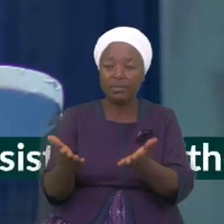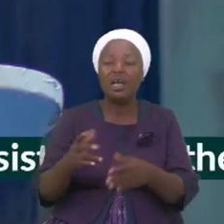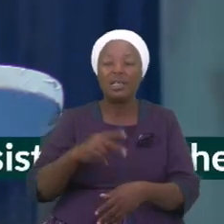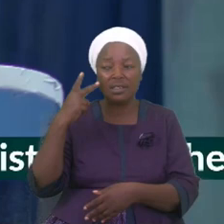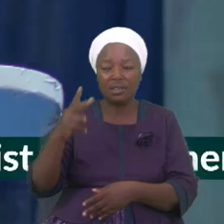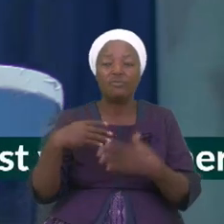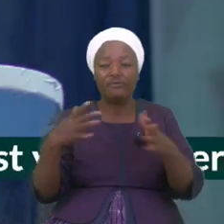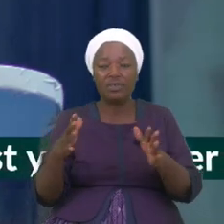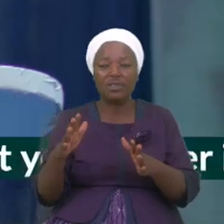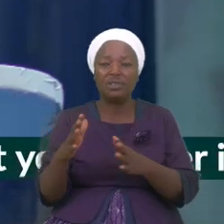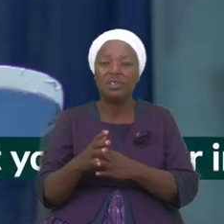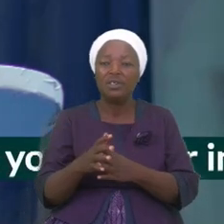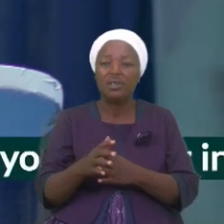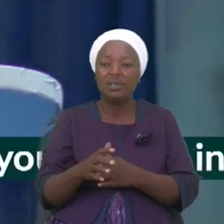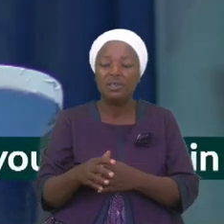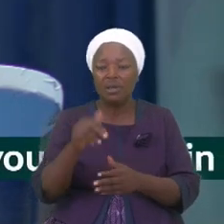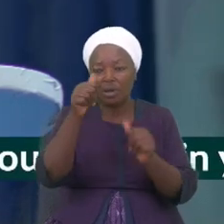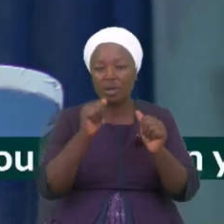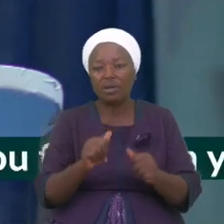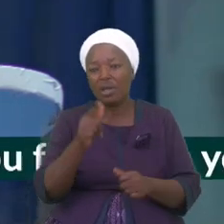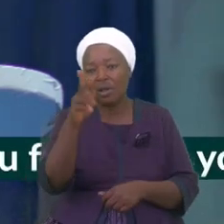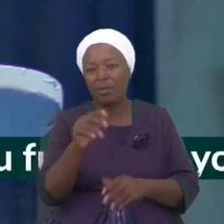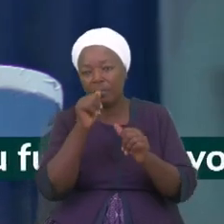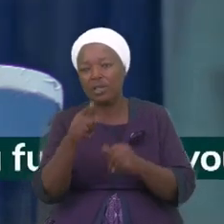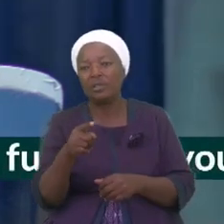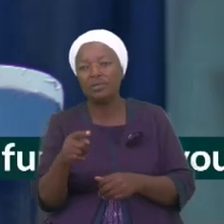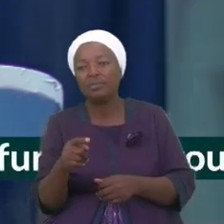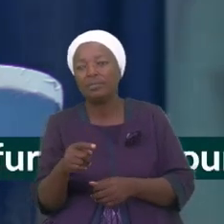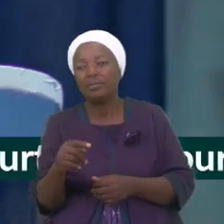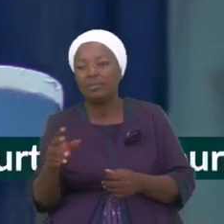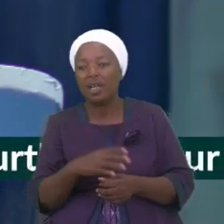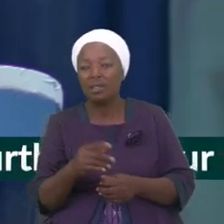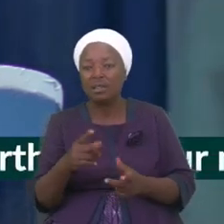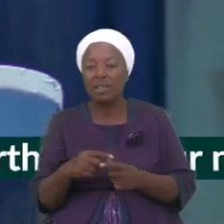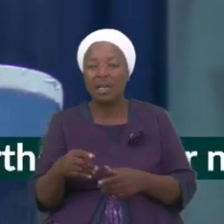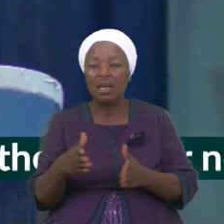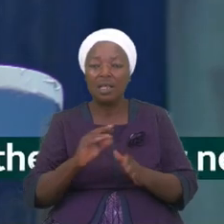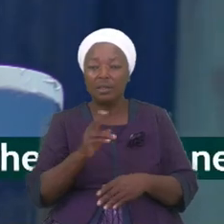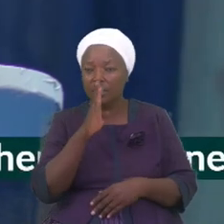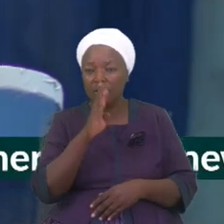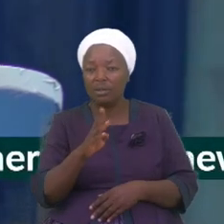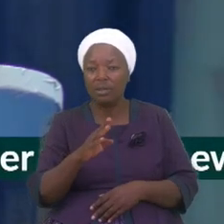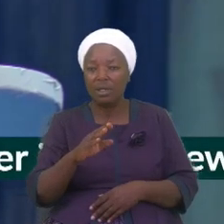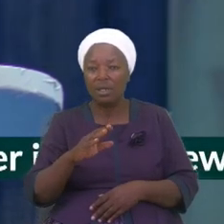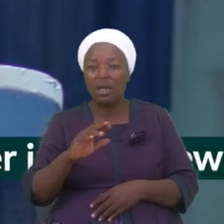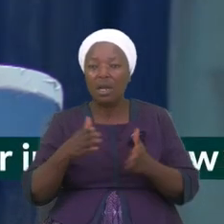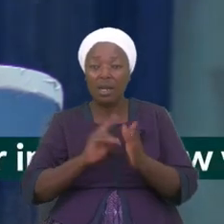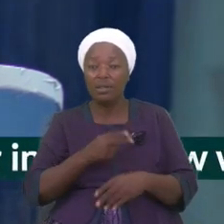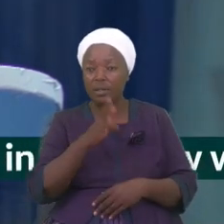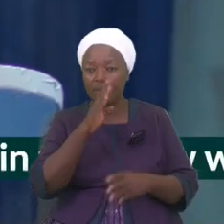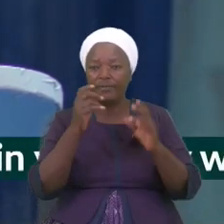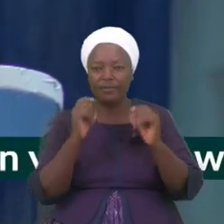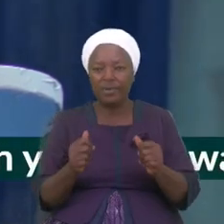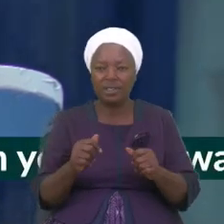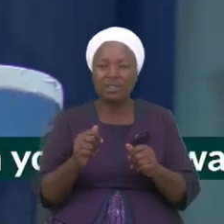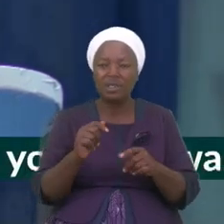bless you. But this, my right-hand side, please. Let's be fast. Let's join them, please. Go to